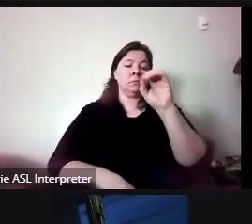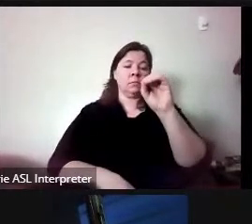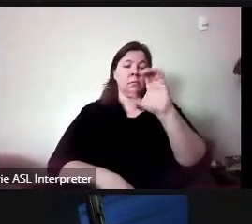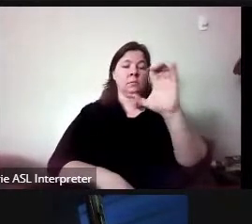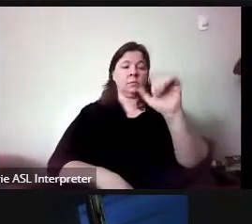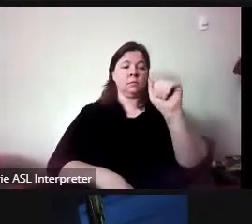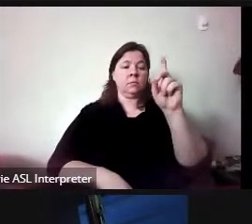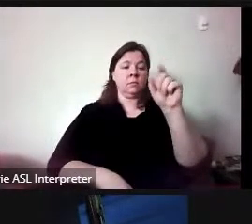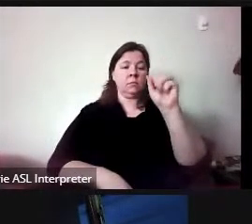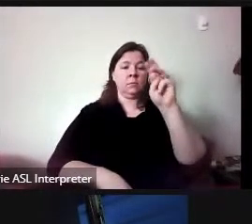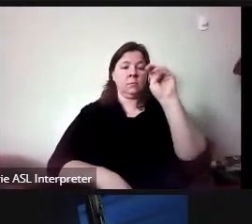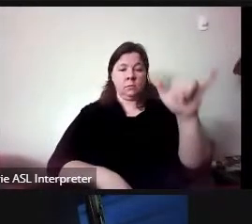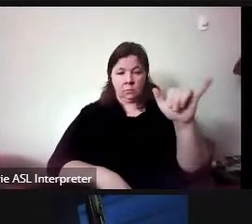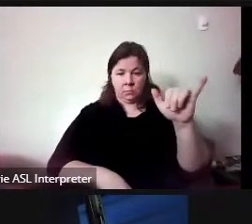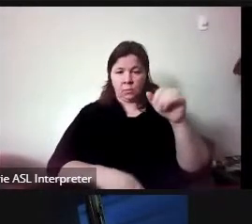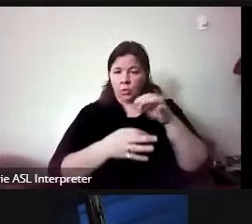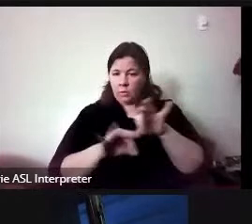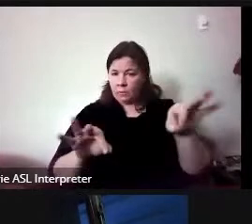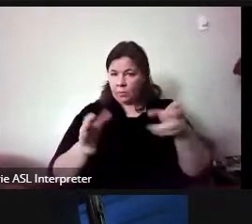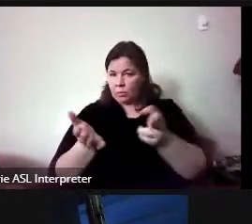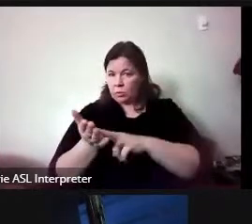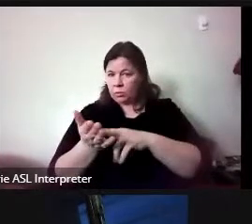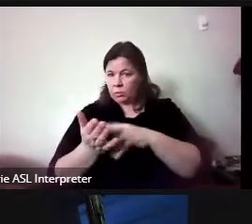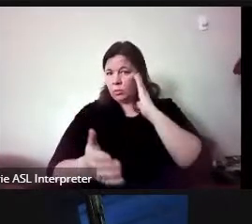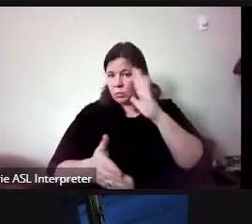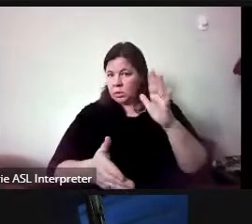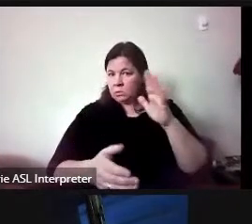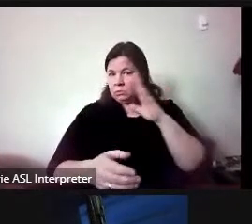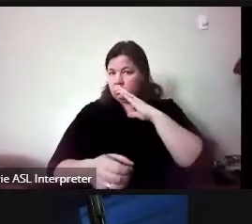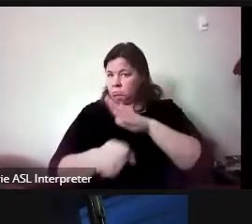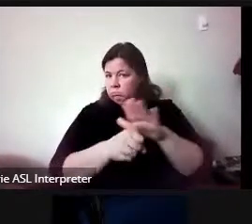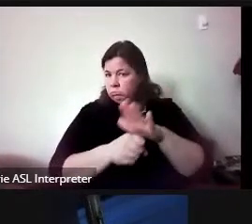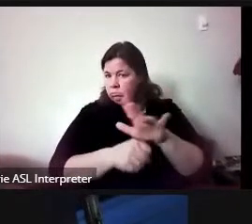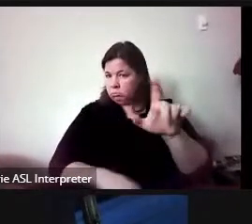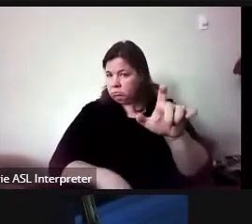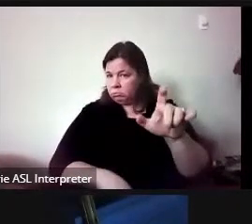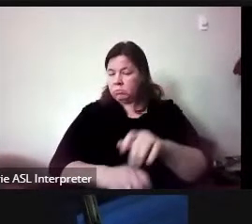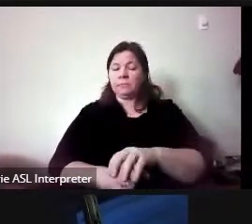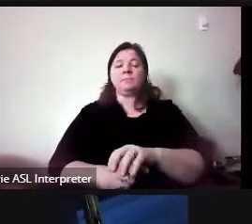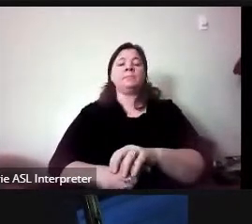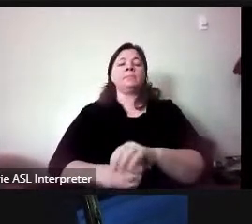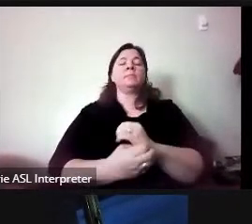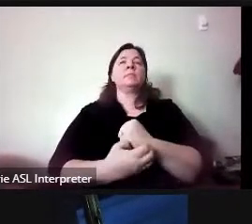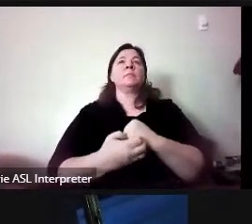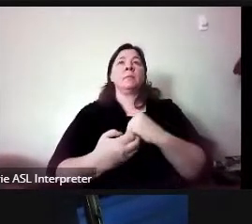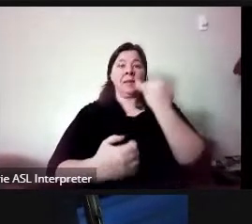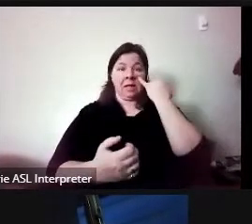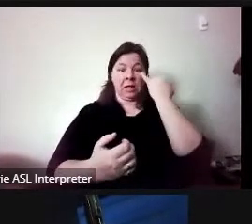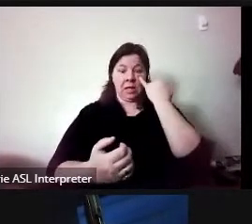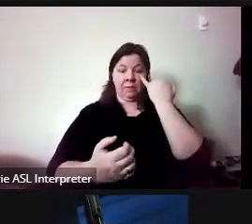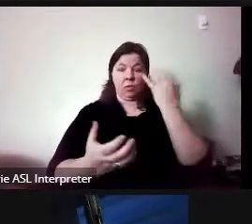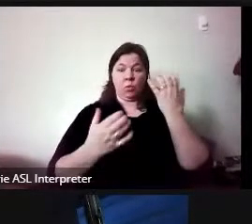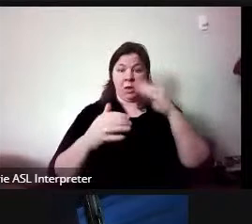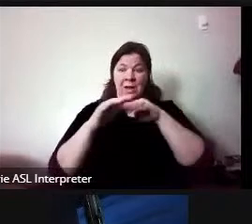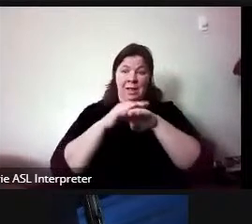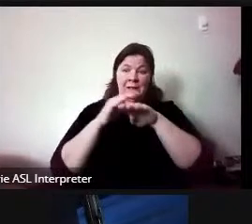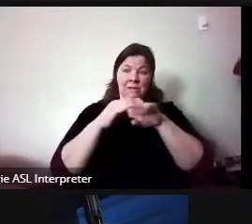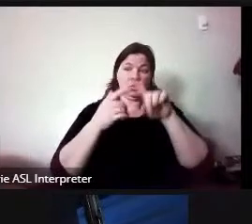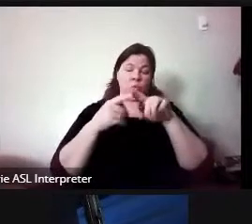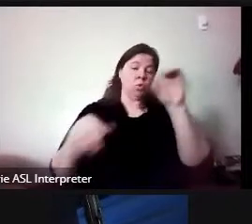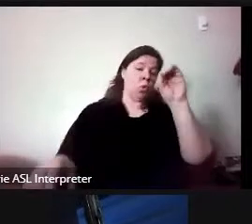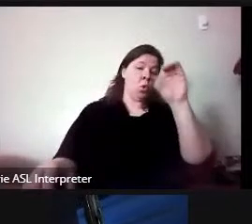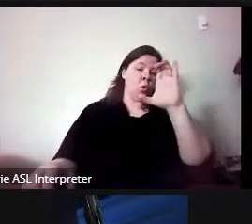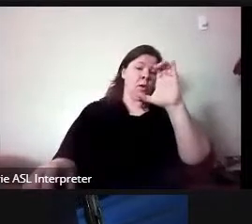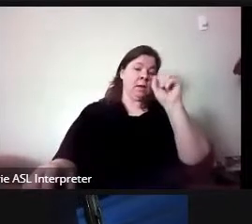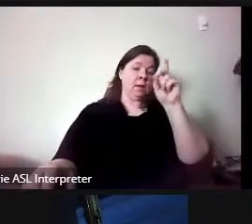free registration on Academy will do? Okay, if you are going to, in order to get access to Academy,